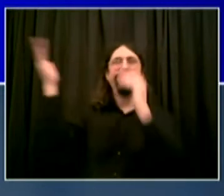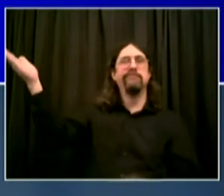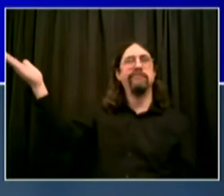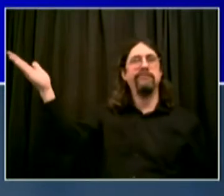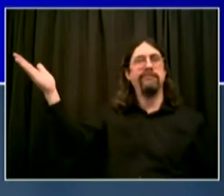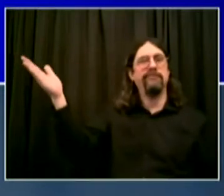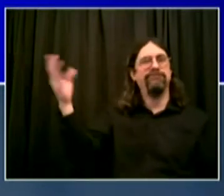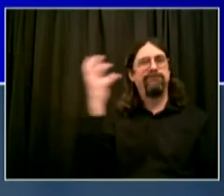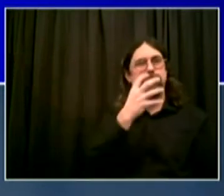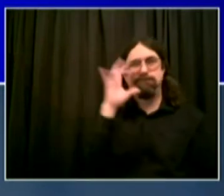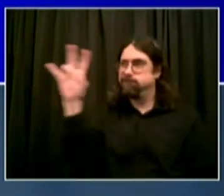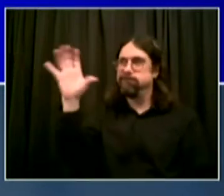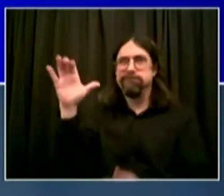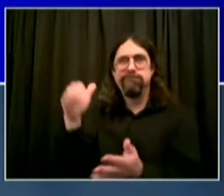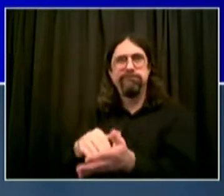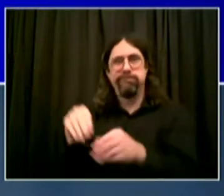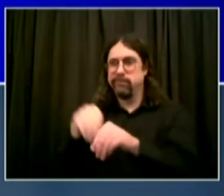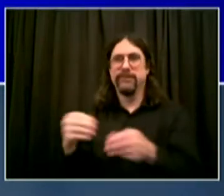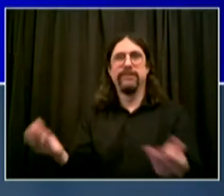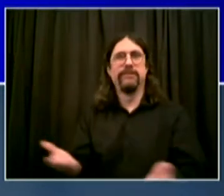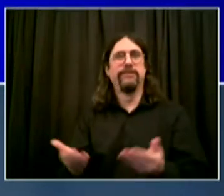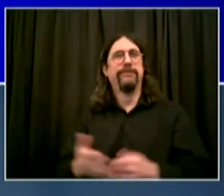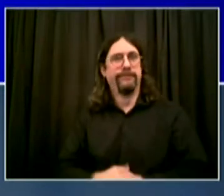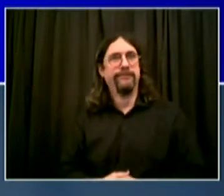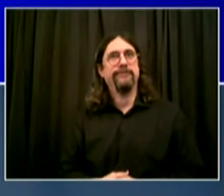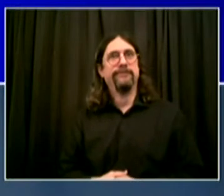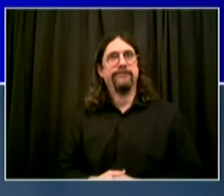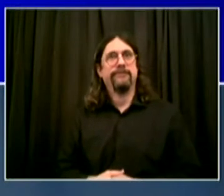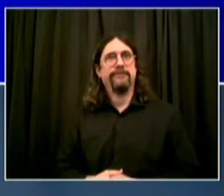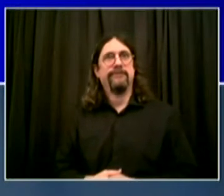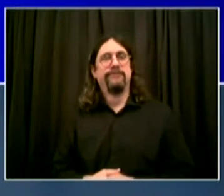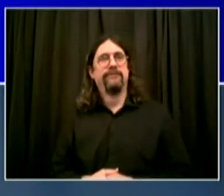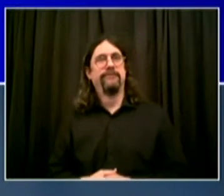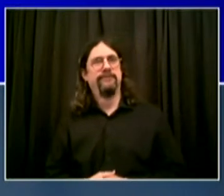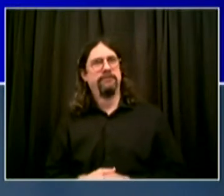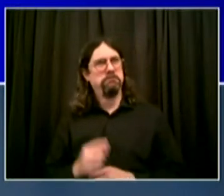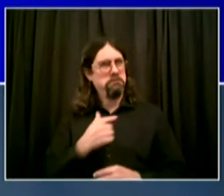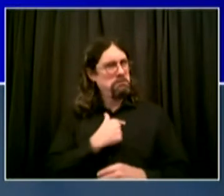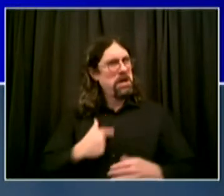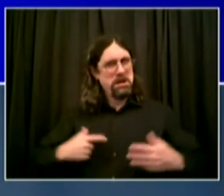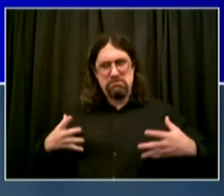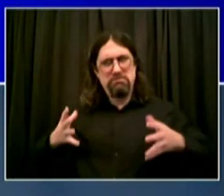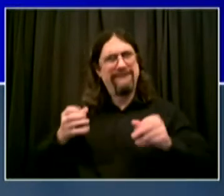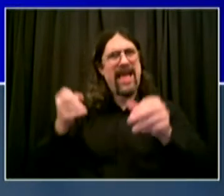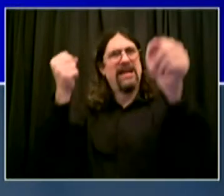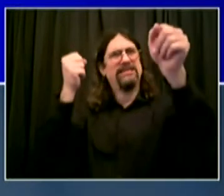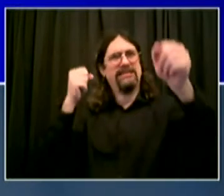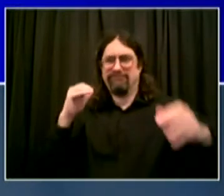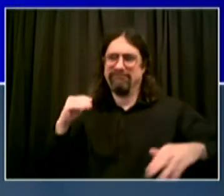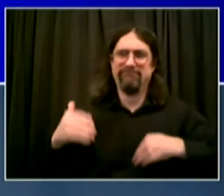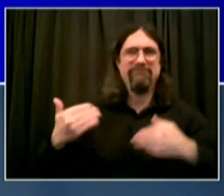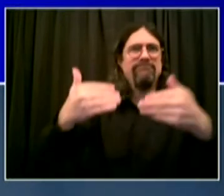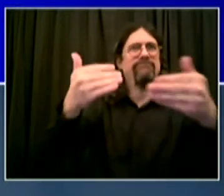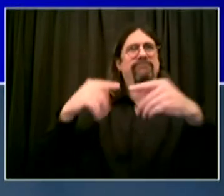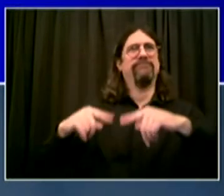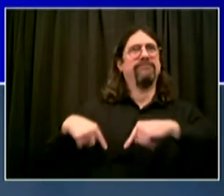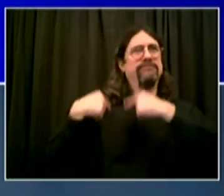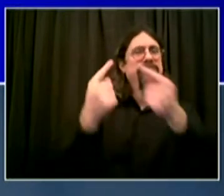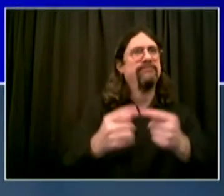step towards the kind of real grassroots vaccination effort we want to have, and we're bringing back the 15 Department of